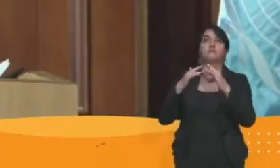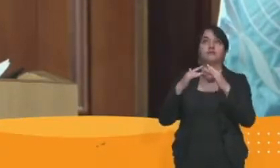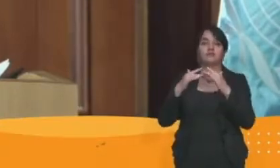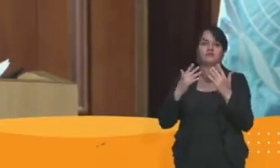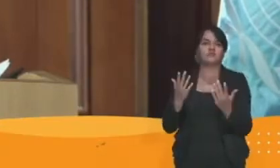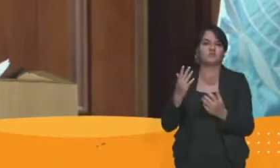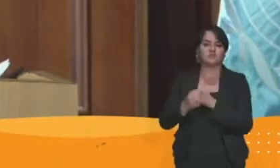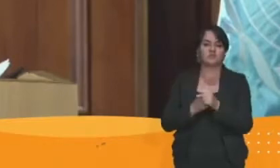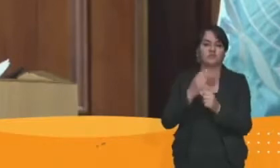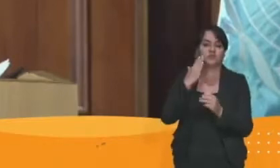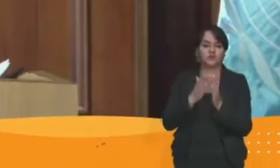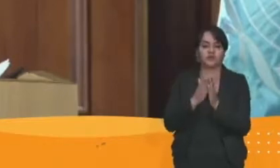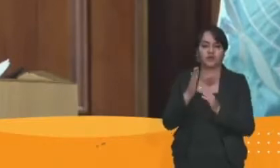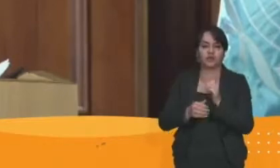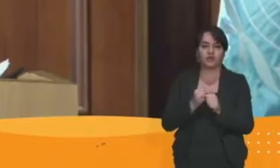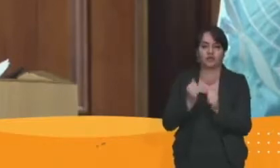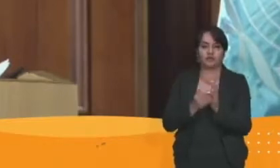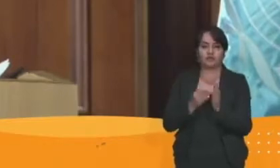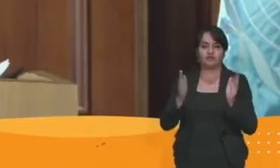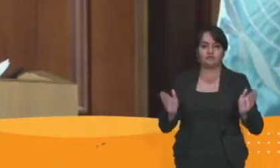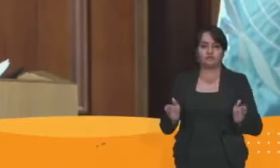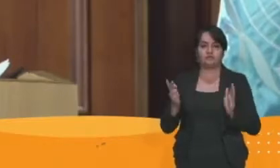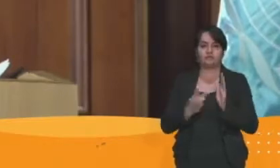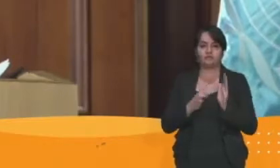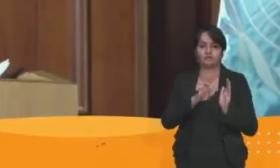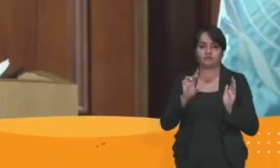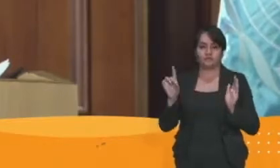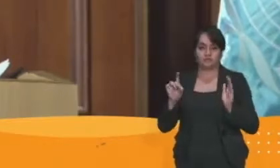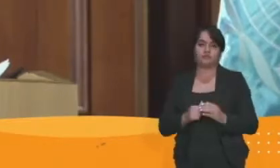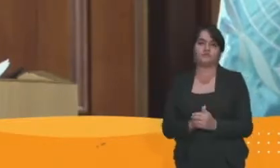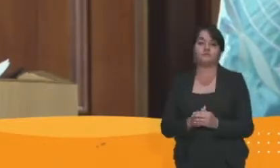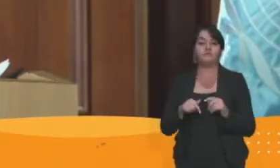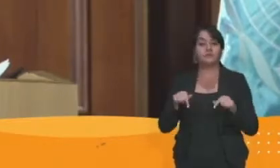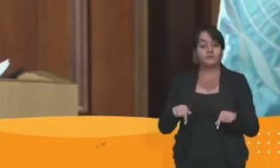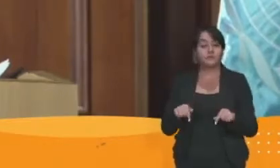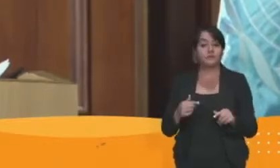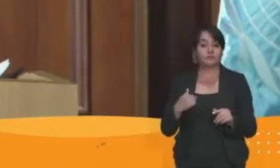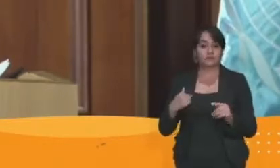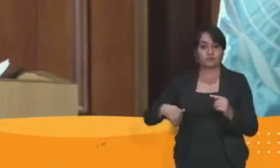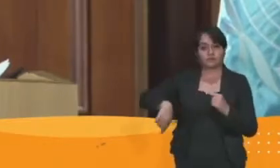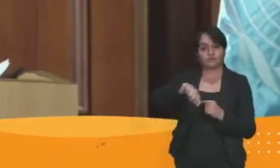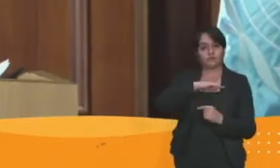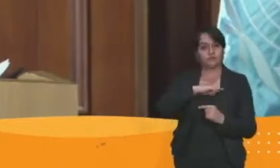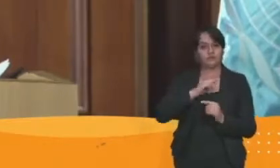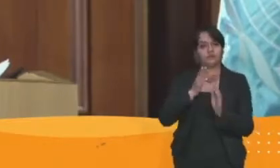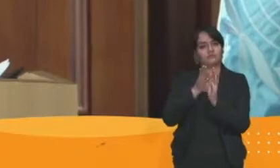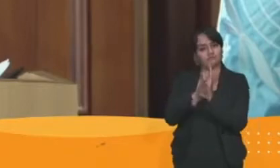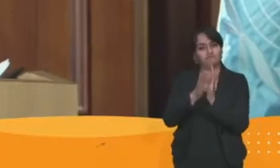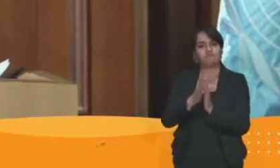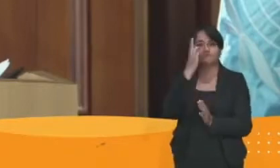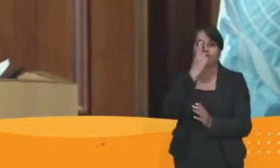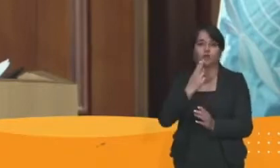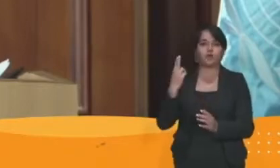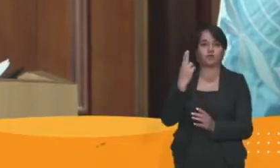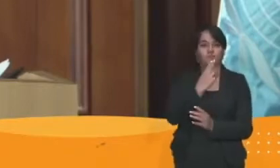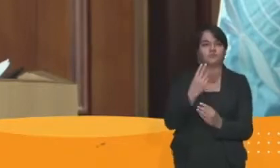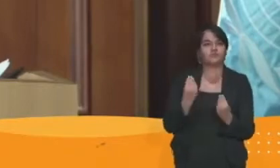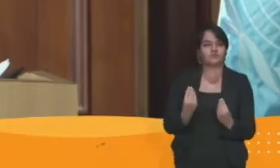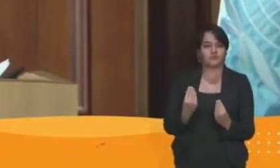in open skies in the 2020. In this way, we would